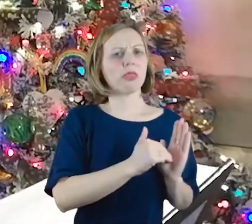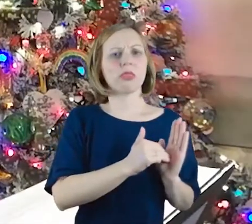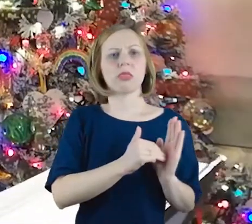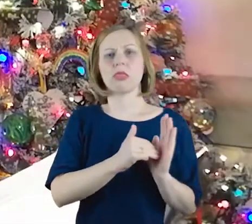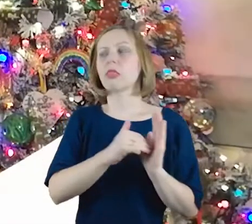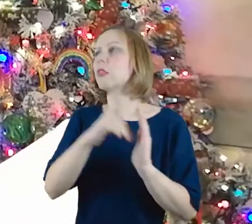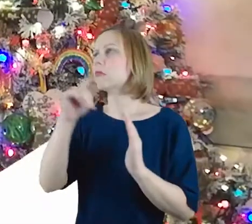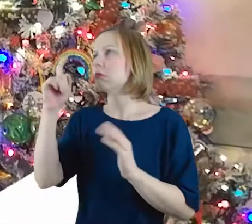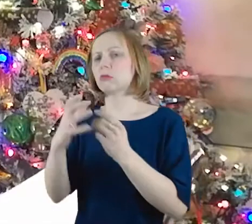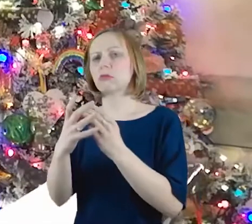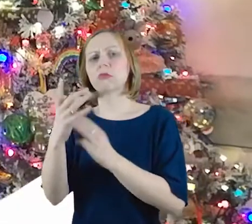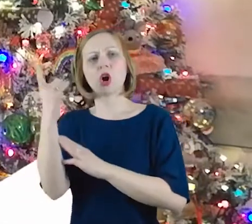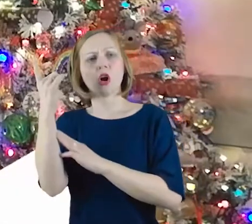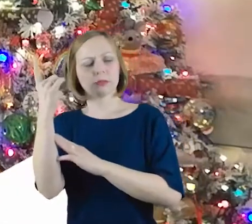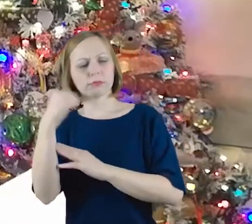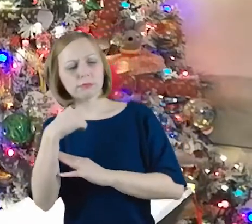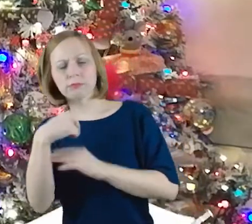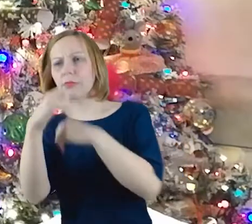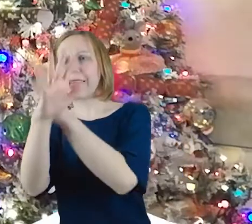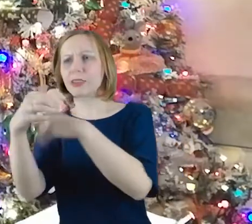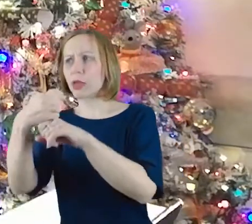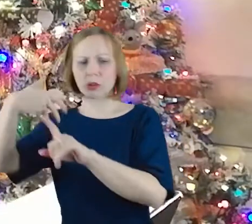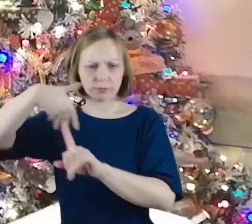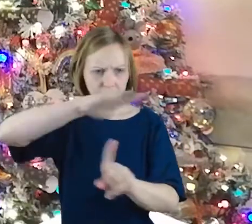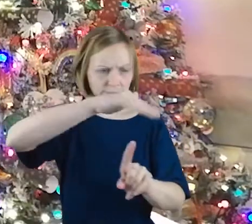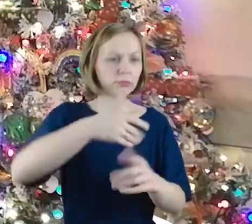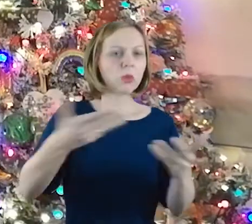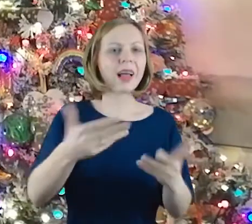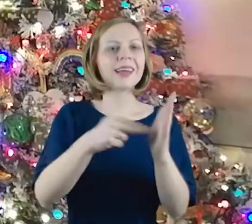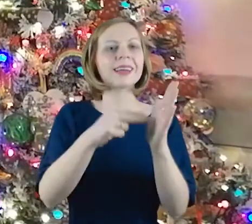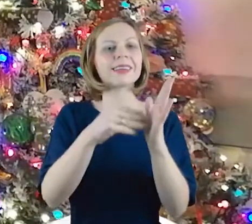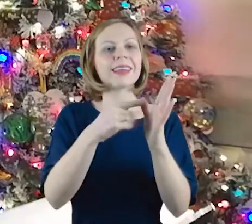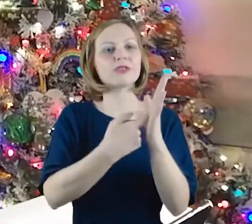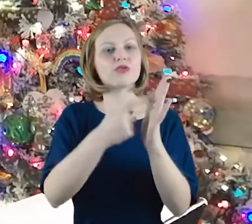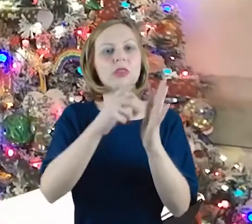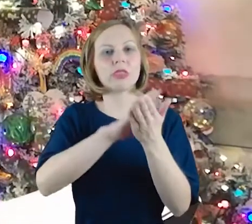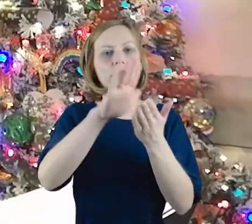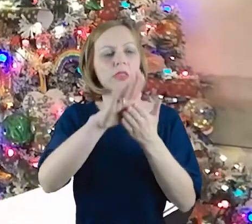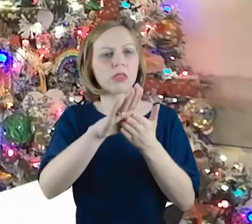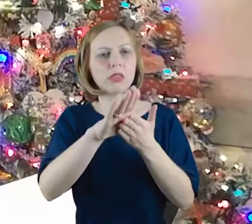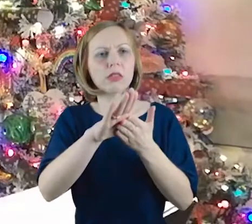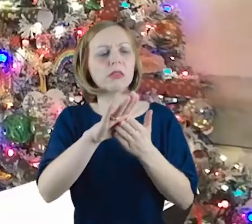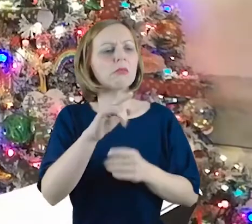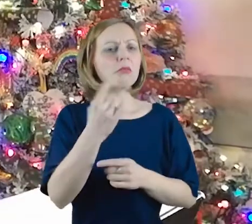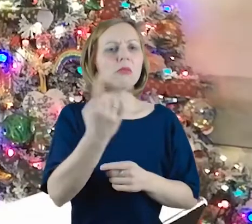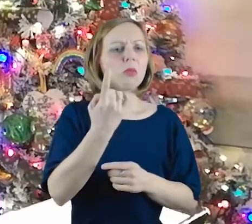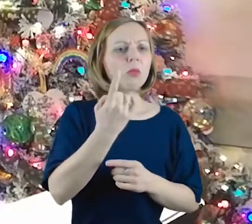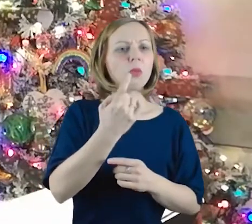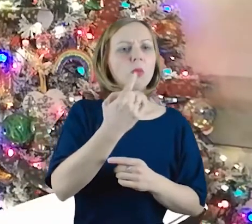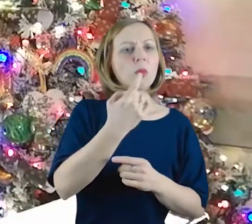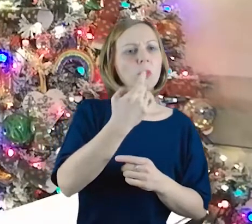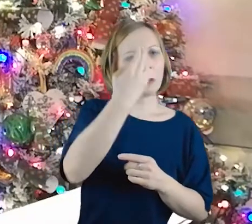angel Gabriel was sent from God to a city in Galilee named Nazareth, to a virgin betrothed to a man whose name was